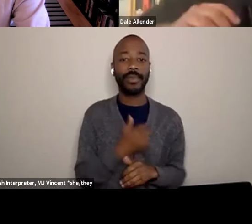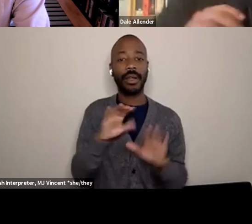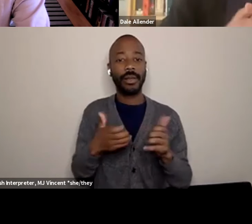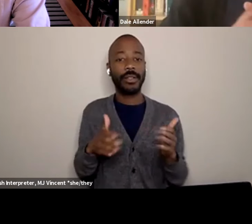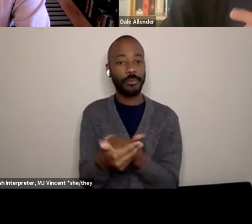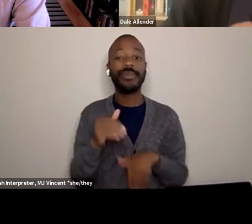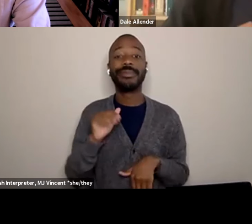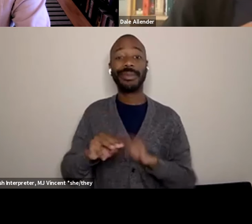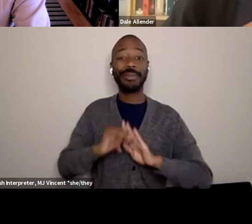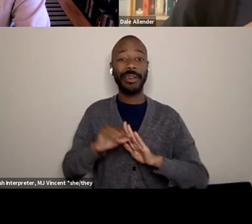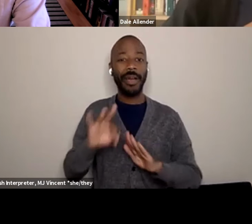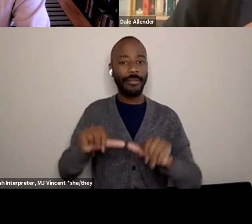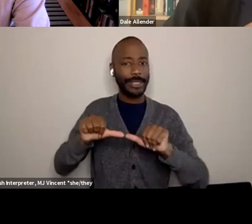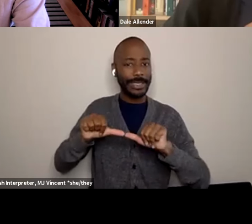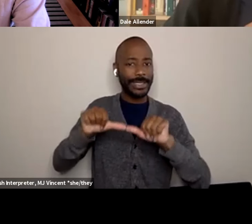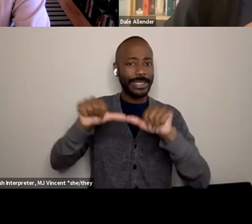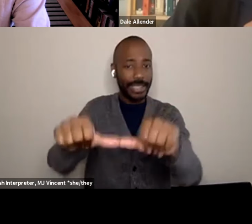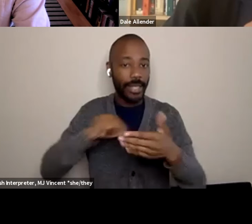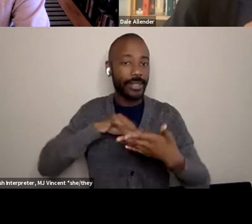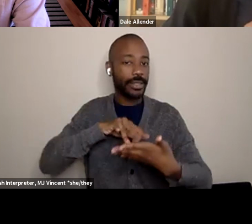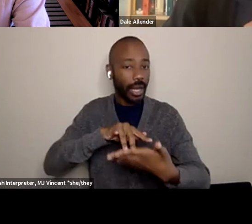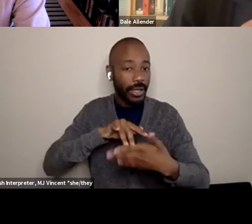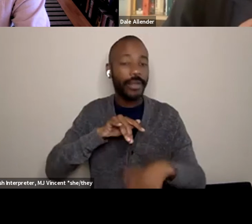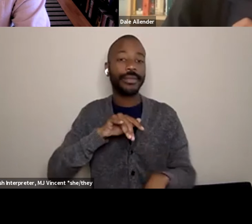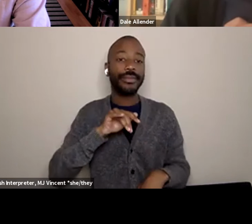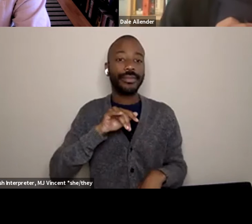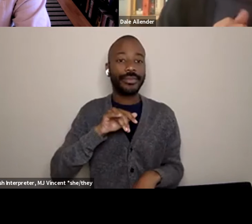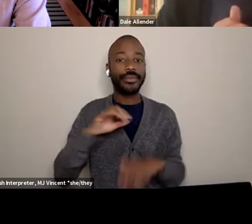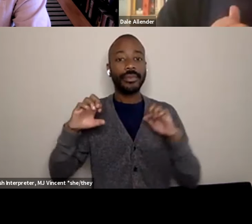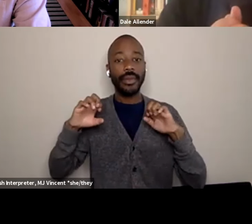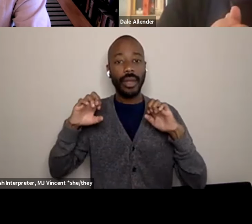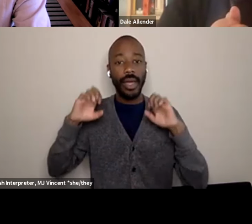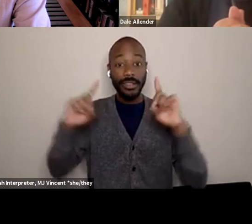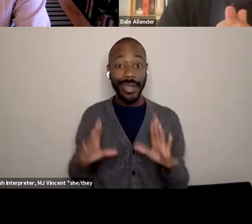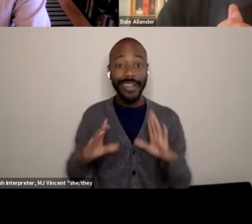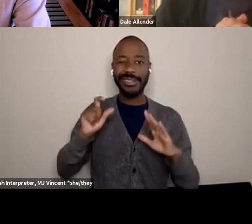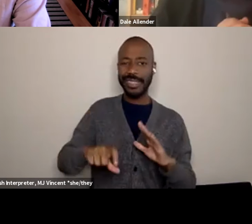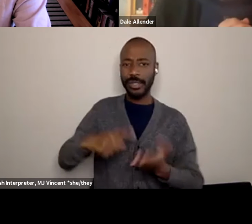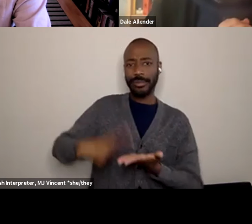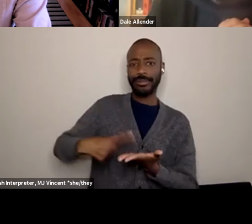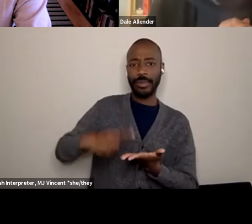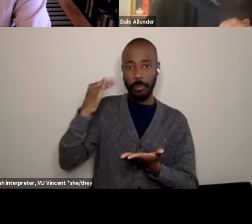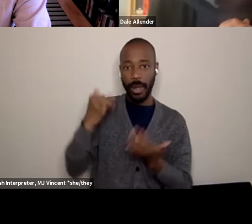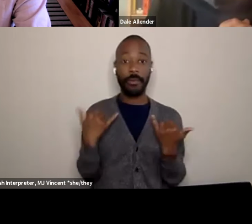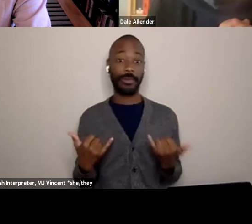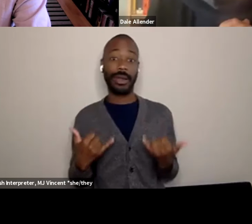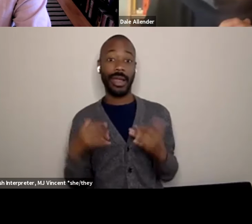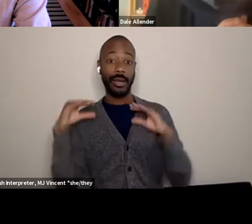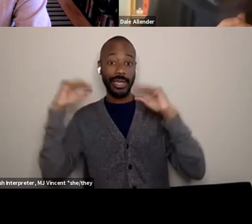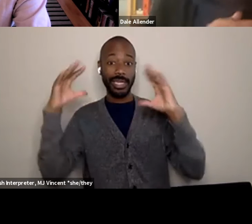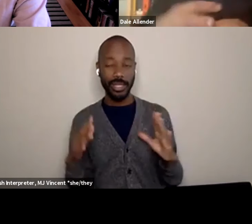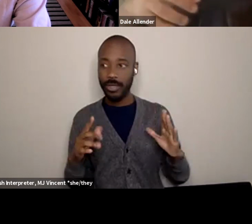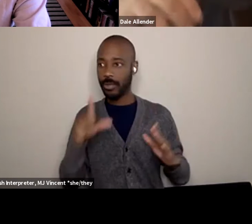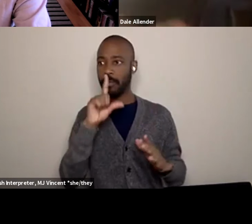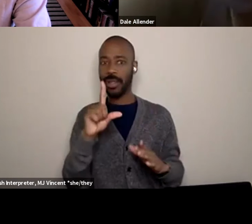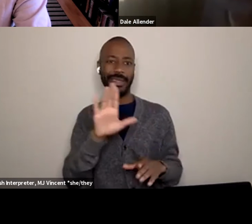study is something that I think, you know, educators need to talk about, because we live in a moment where teachers are deprofessionalized.